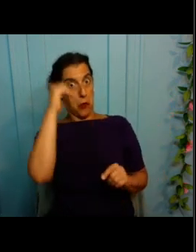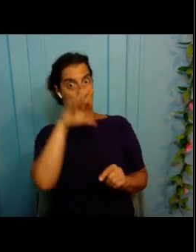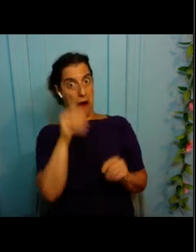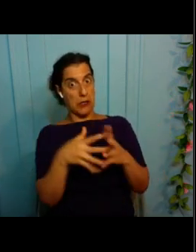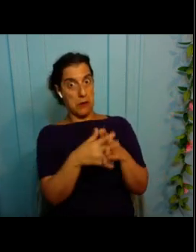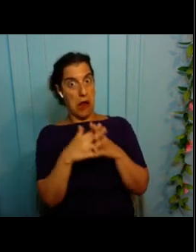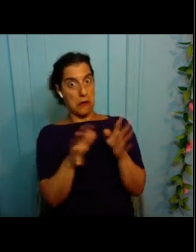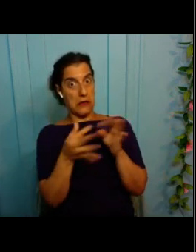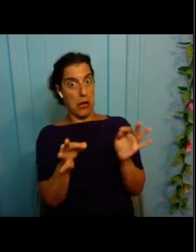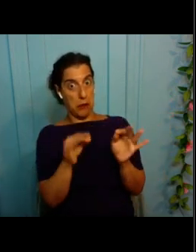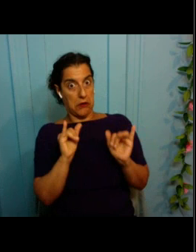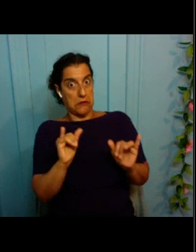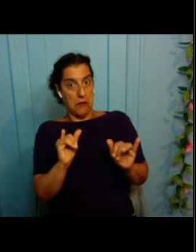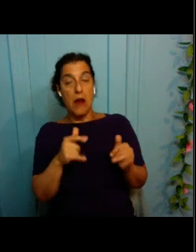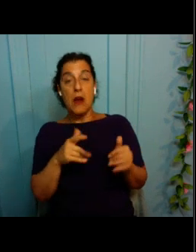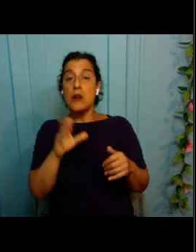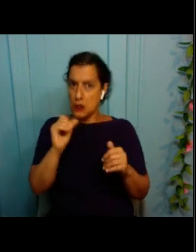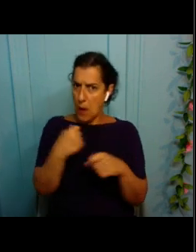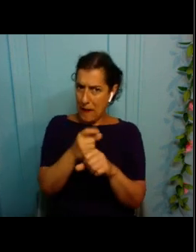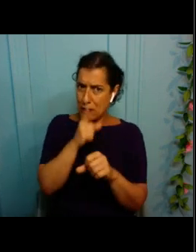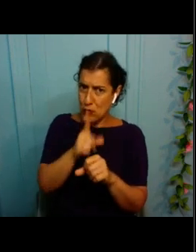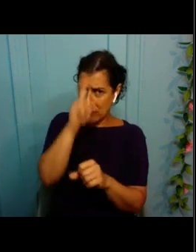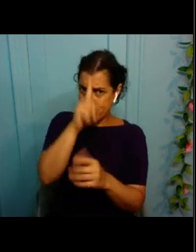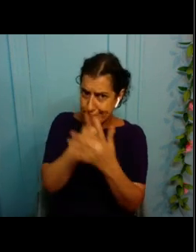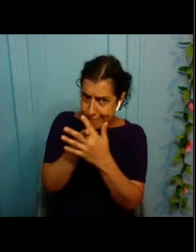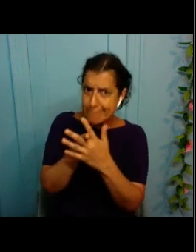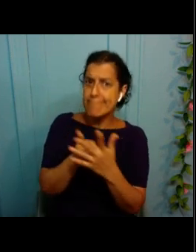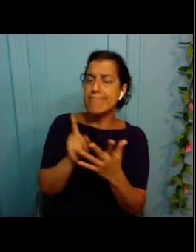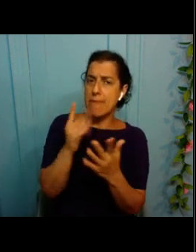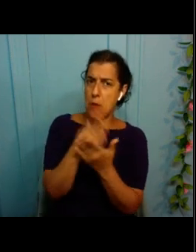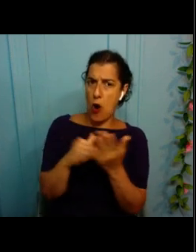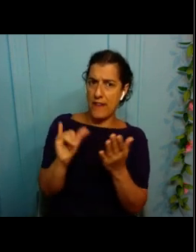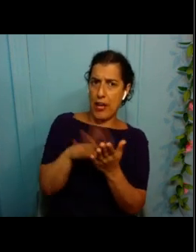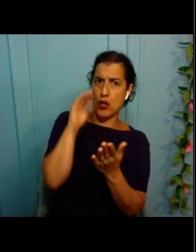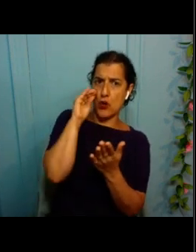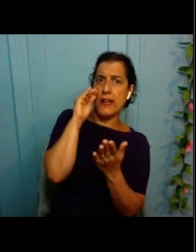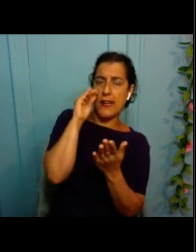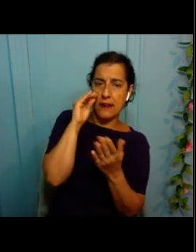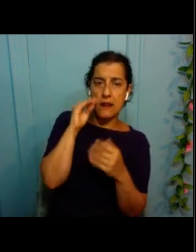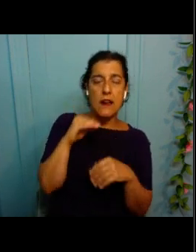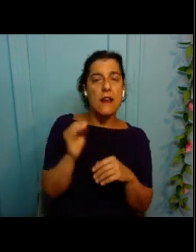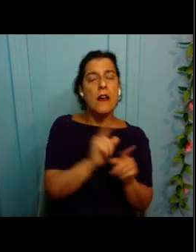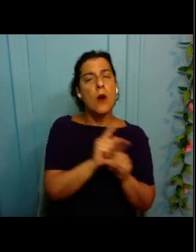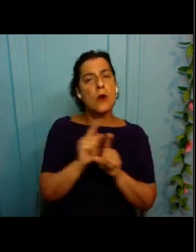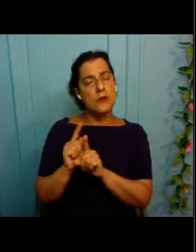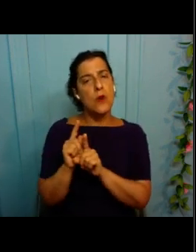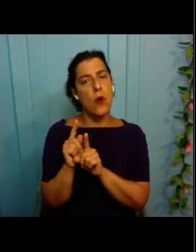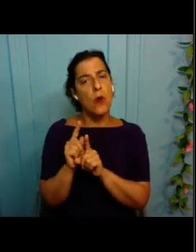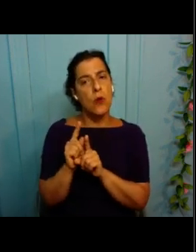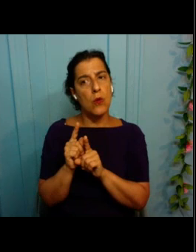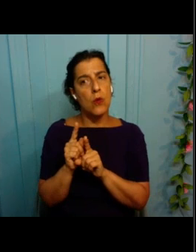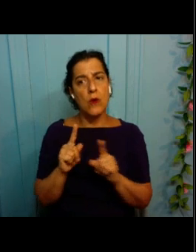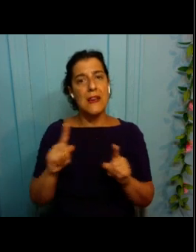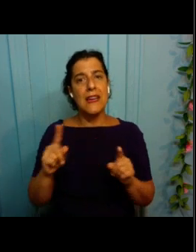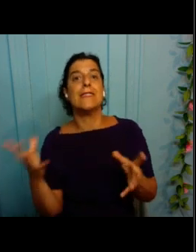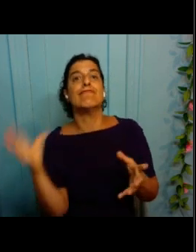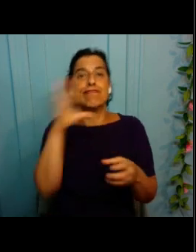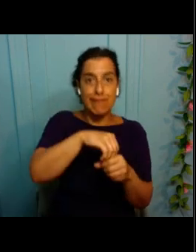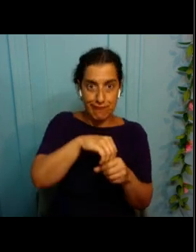coming in. So I want to make sure that that's part of what they're learning, but also that, you know, that it's woven